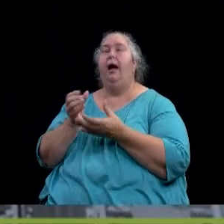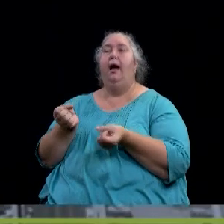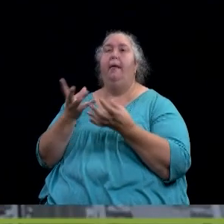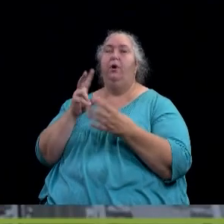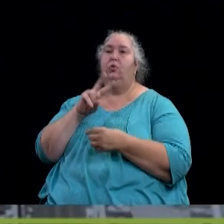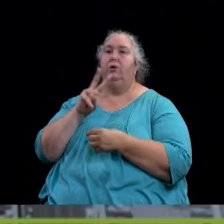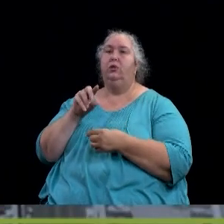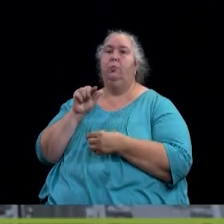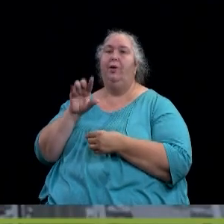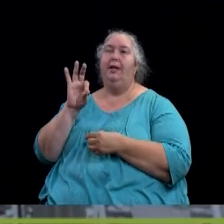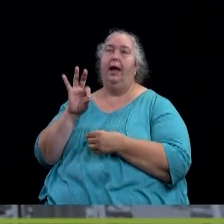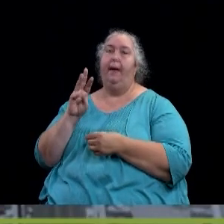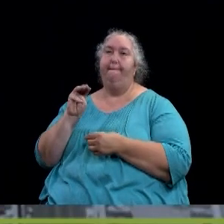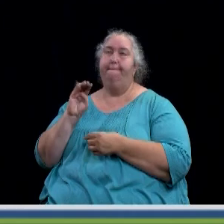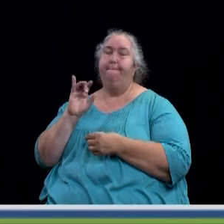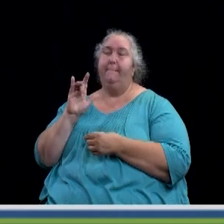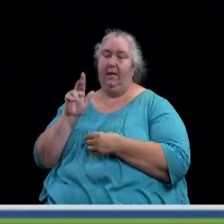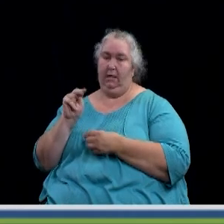Project schedules.